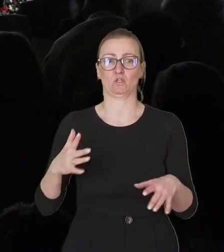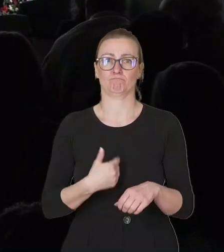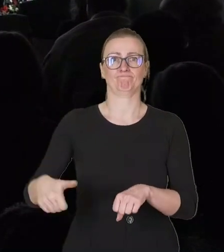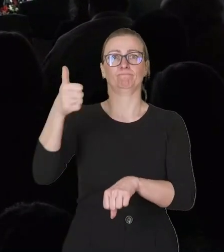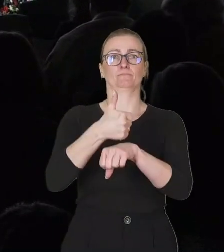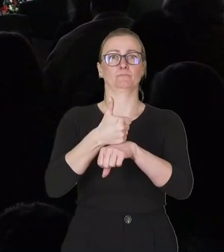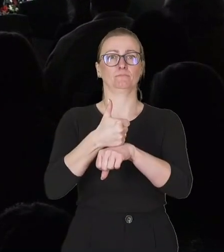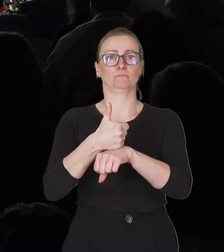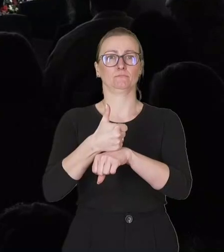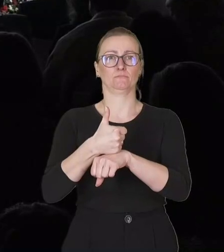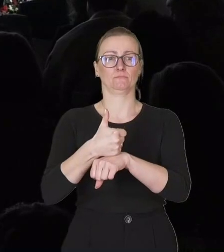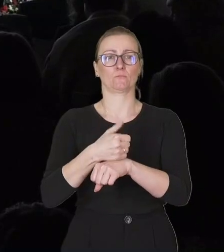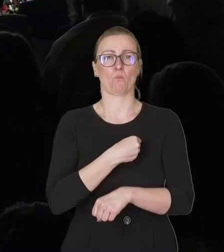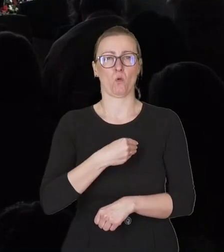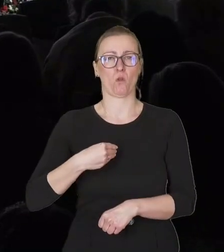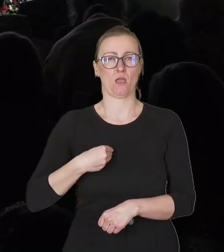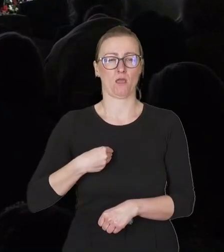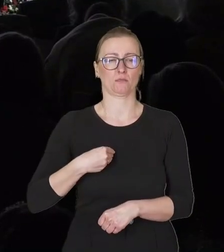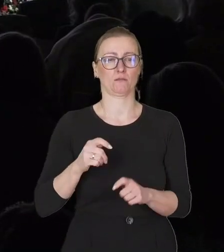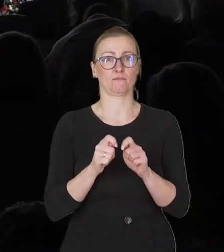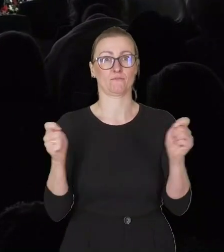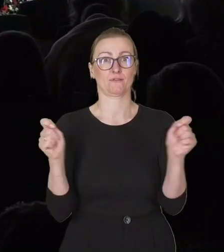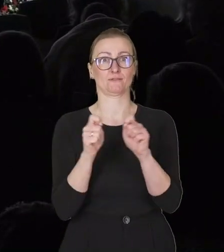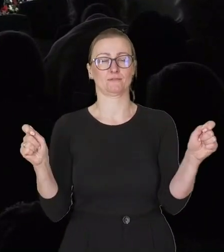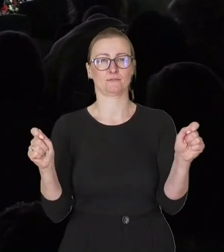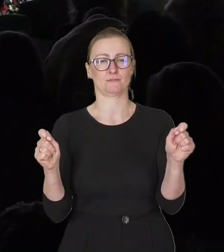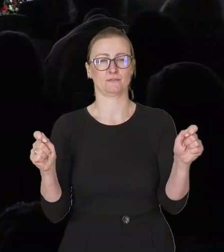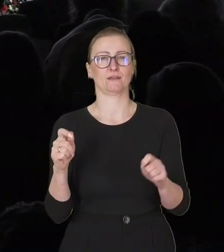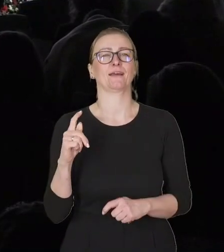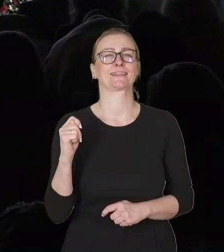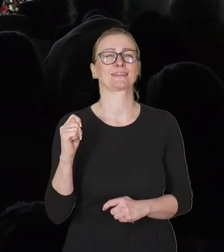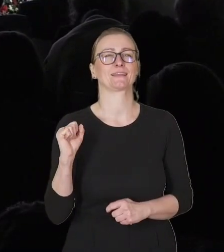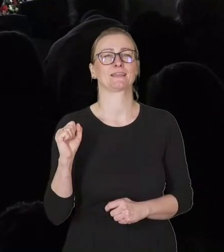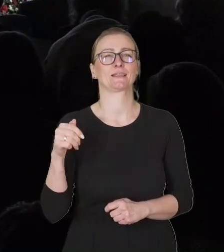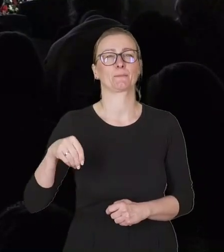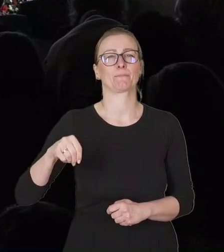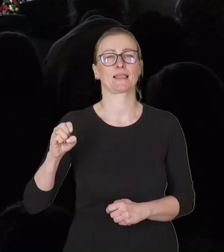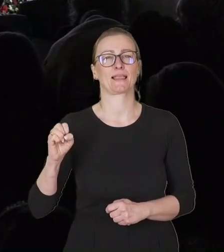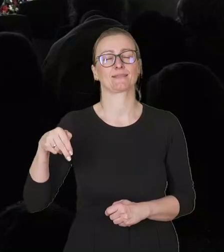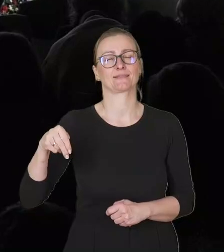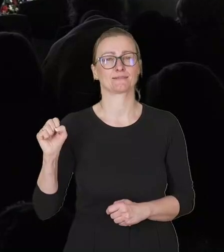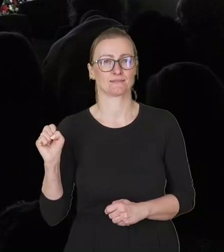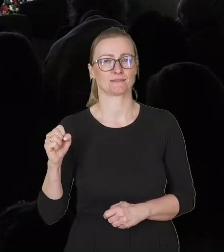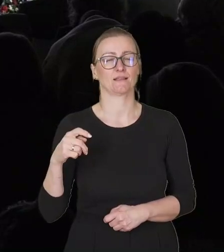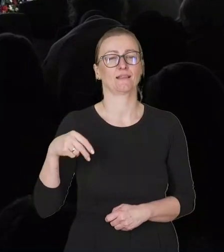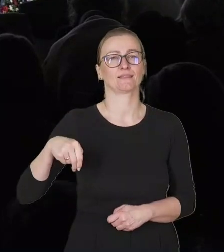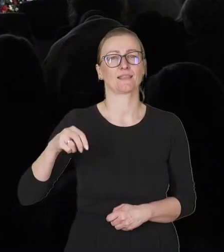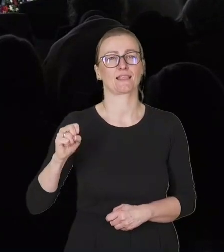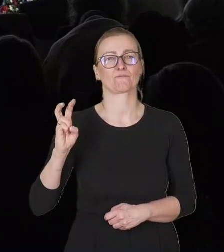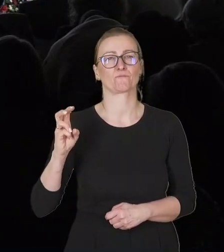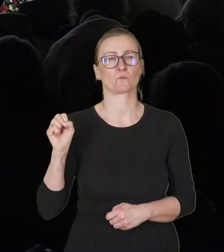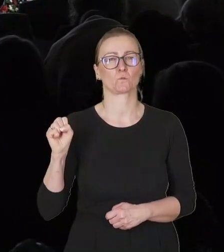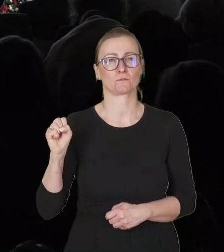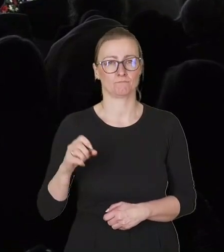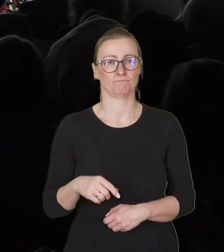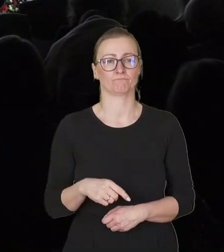title Wprost, as well as Dziennik Gazeta Prawna. He was also the director of the Warsaw office of the Atlantic Council. Welcome, Michał Kobosko,